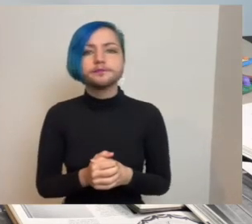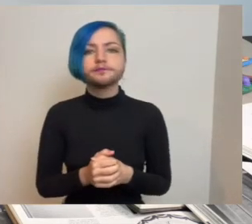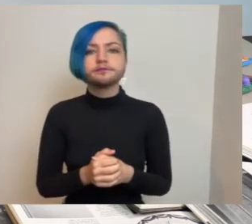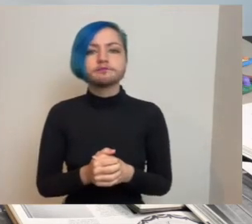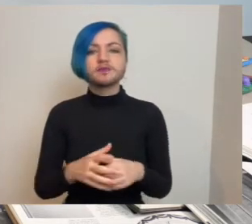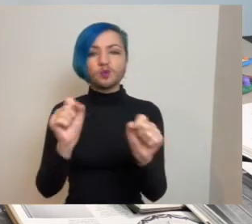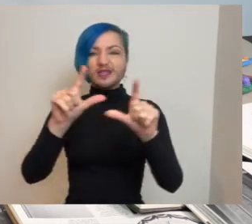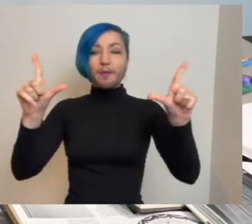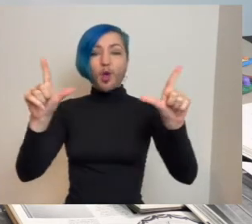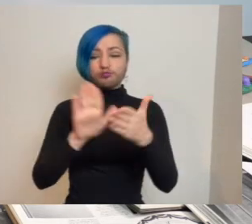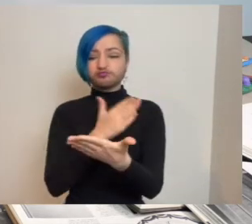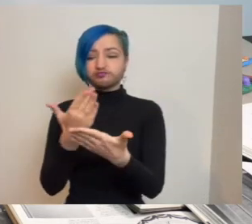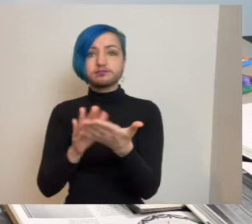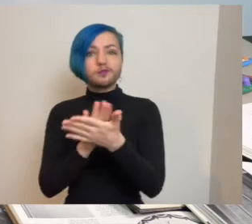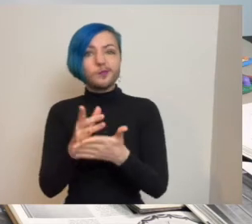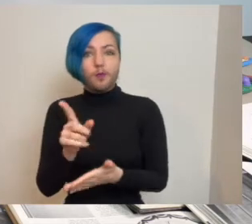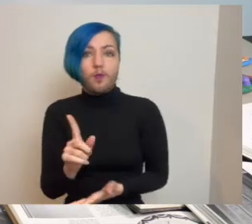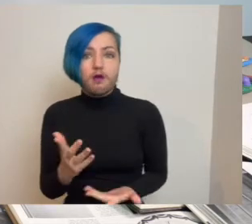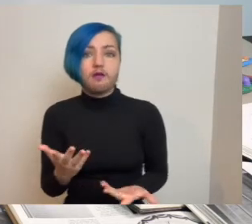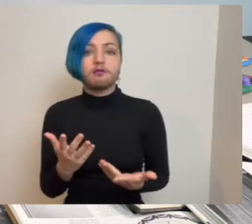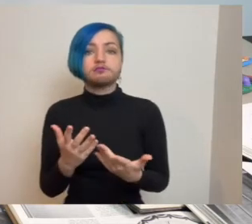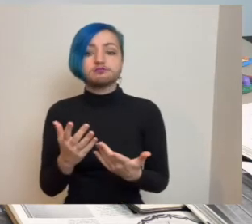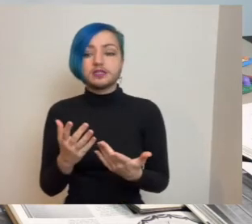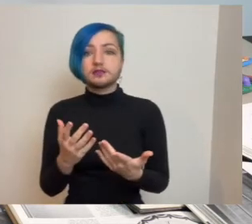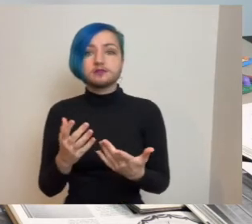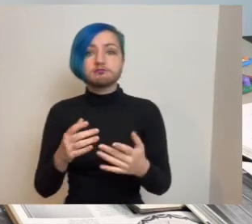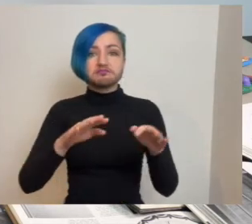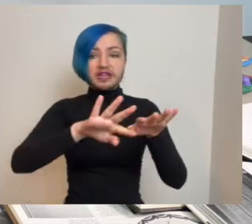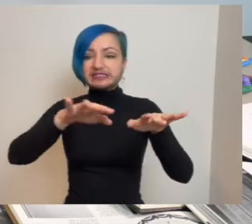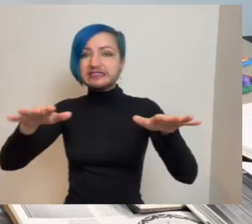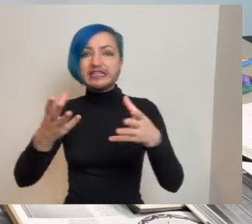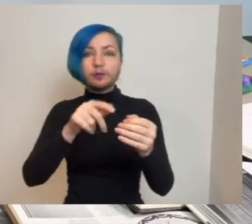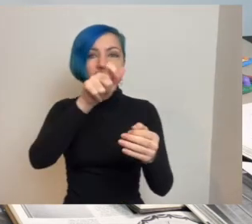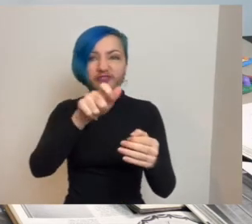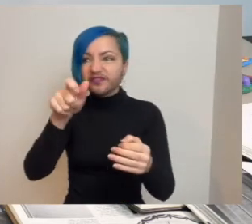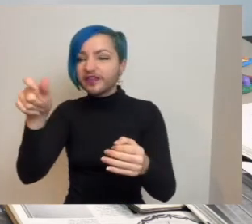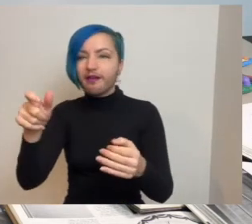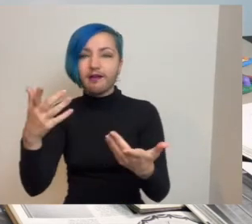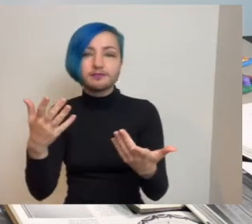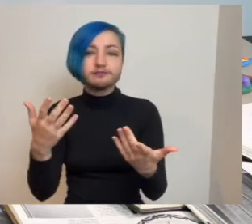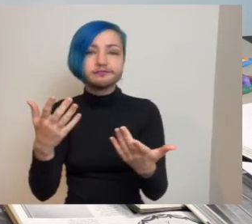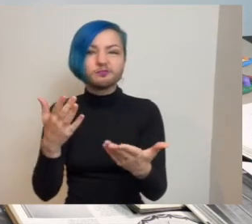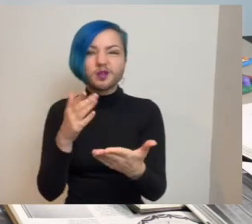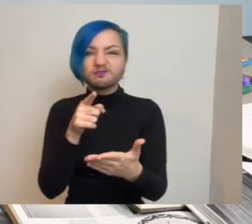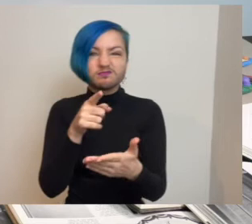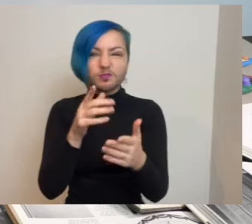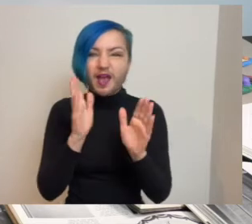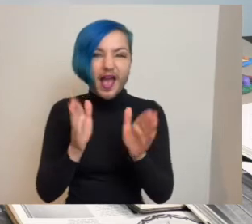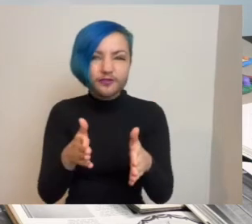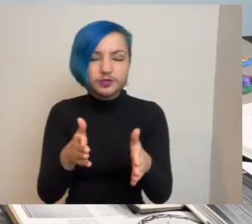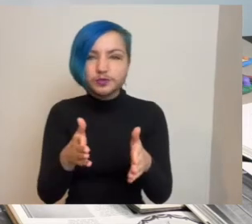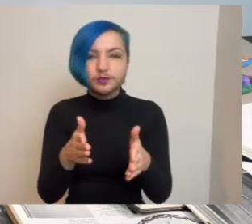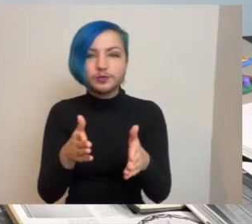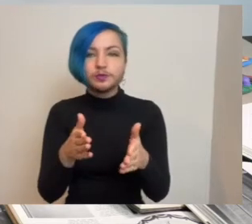Tableau basically translates as a figurative scene, but you don't necessarily have to approach it in a figurative